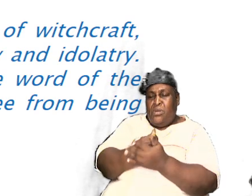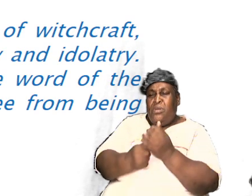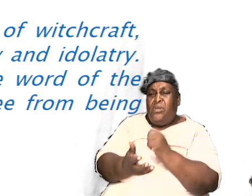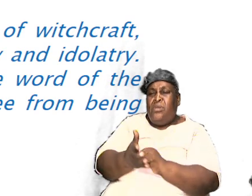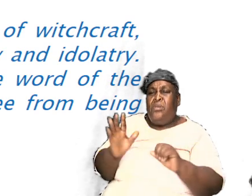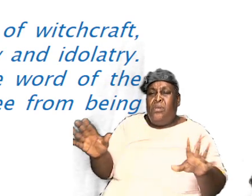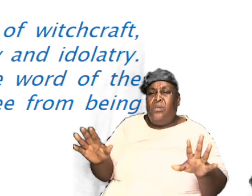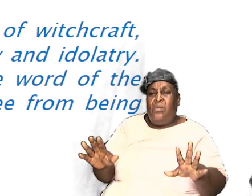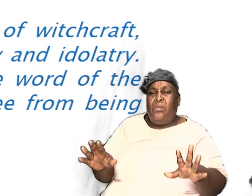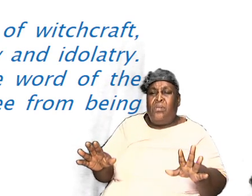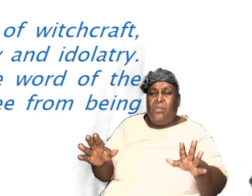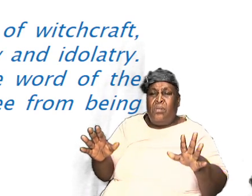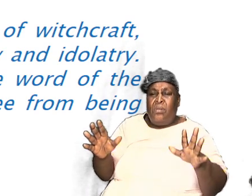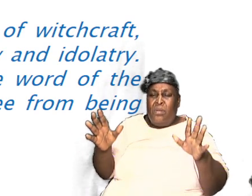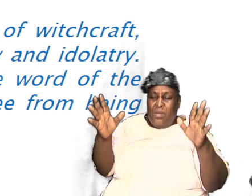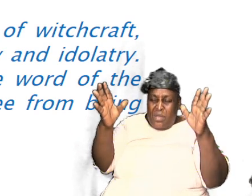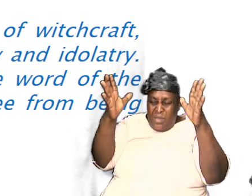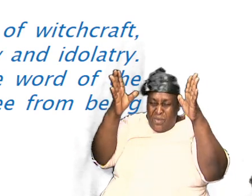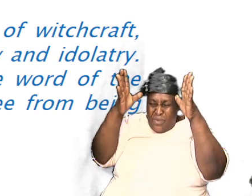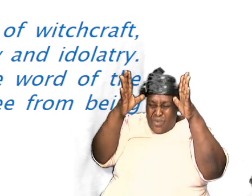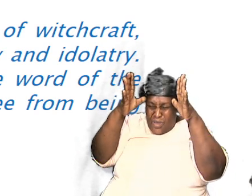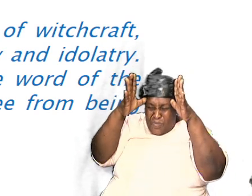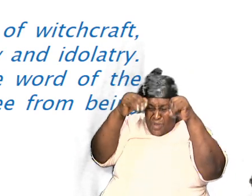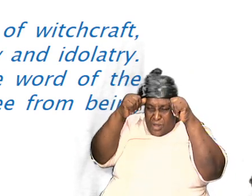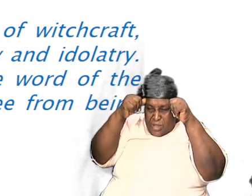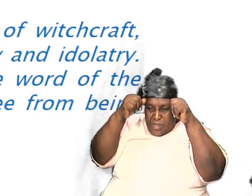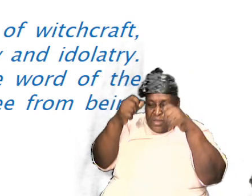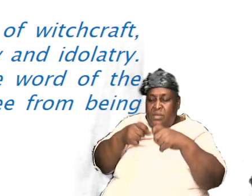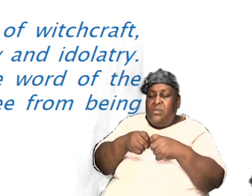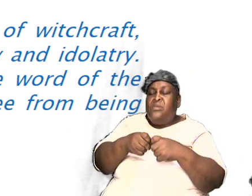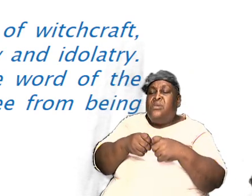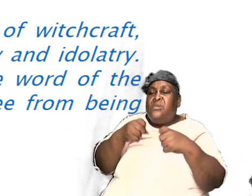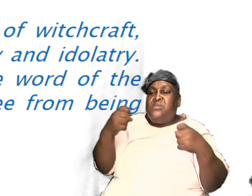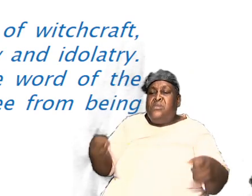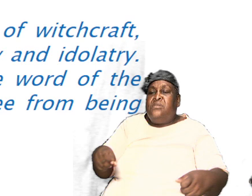rebellion is at the sin of witchcraft,